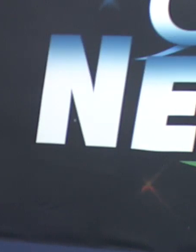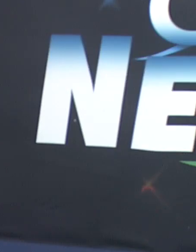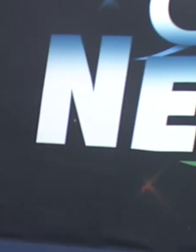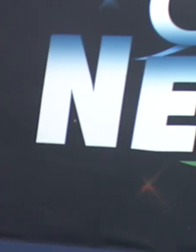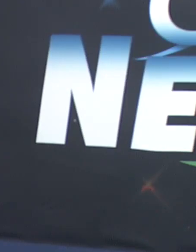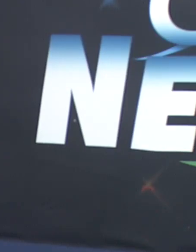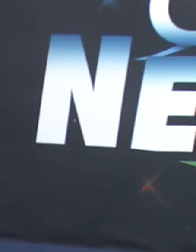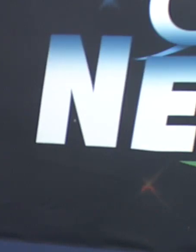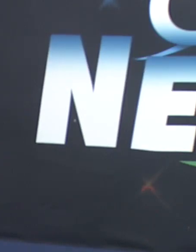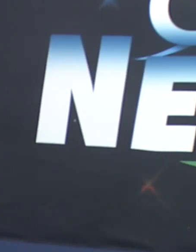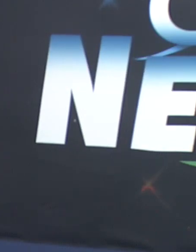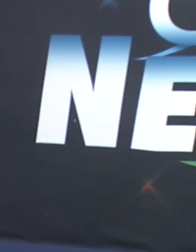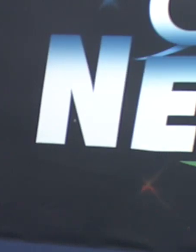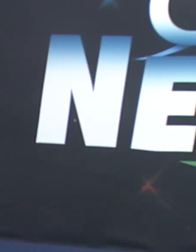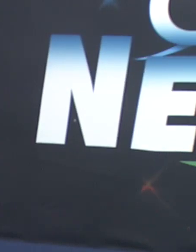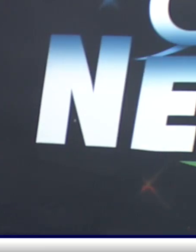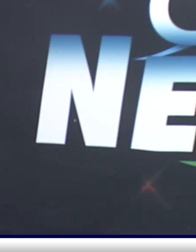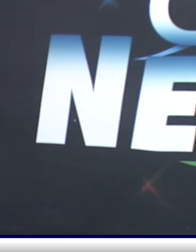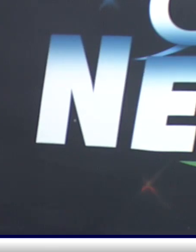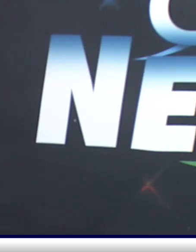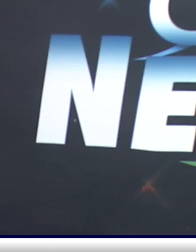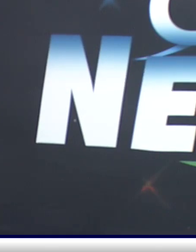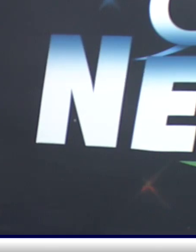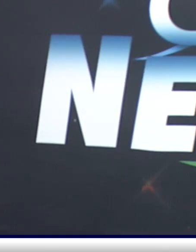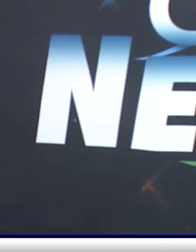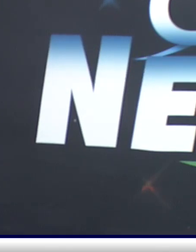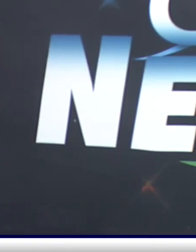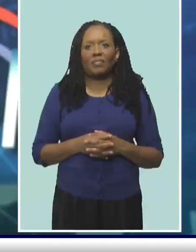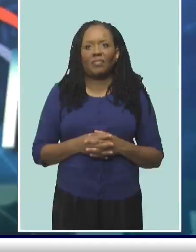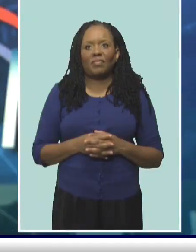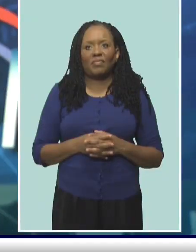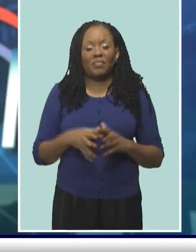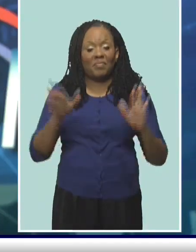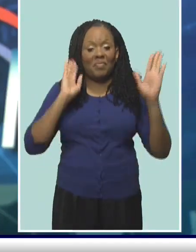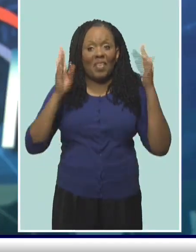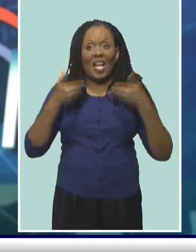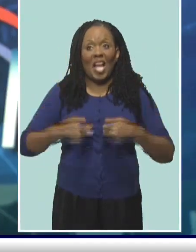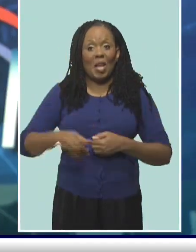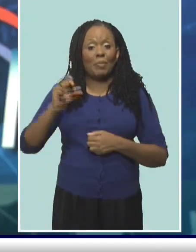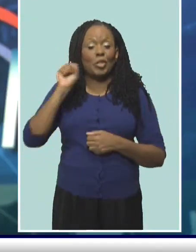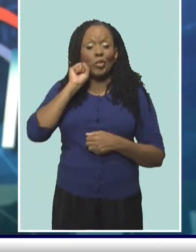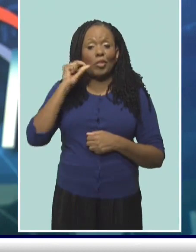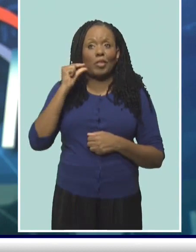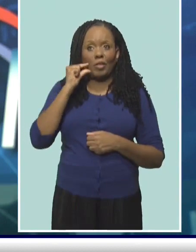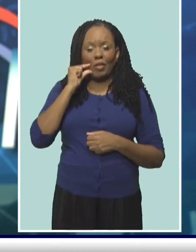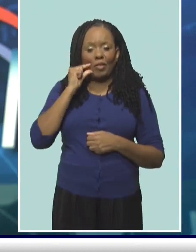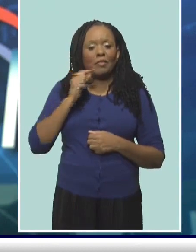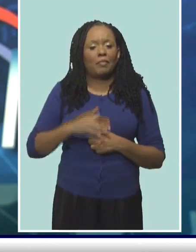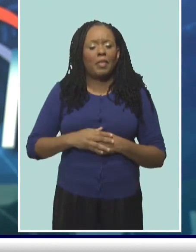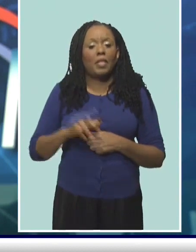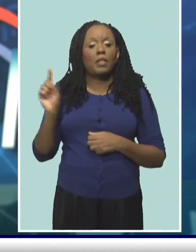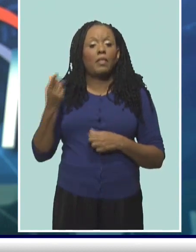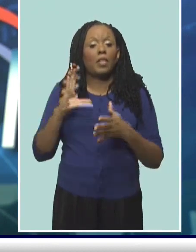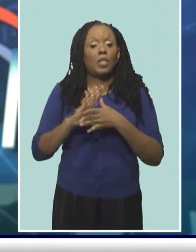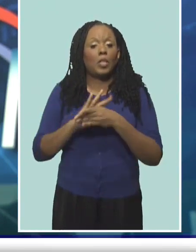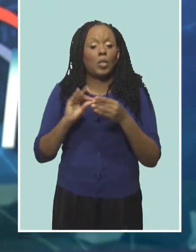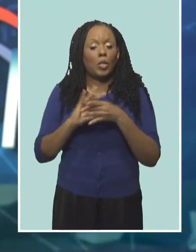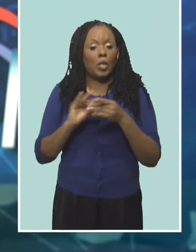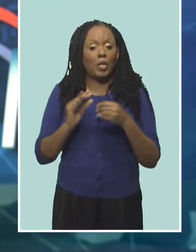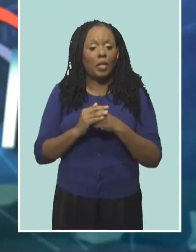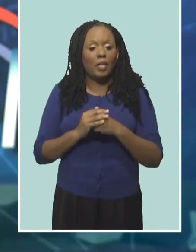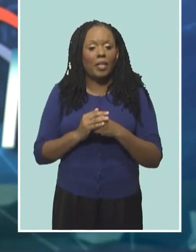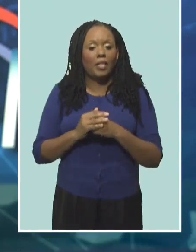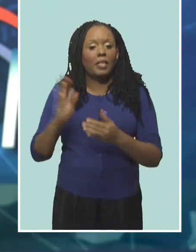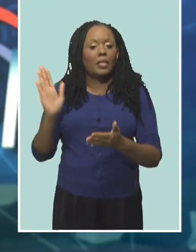Hello, I'm Sharika Griffith with this weekend edition of Newsnight. In our top story, a stellar performance of